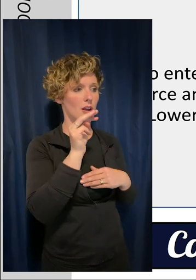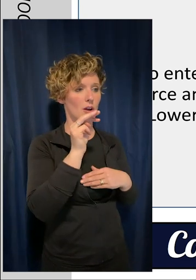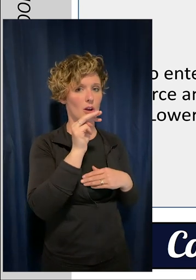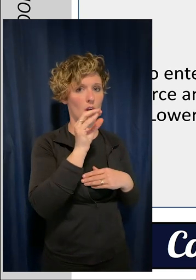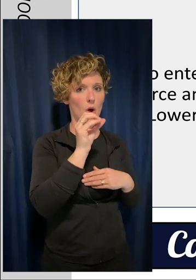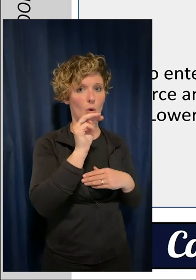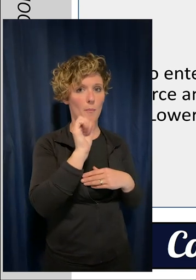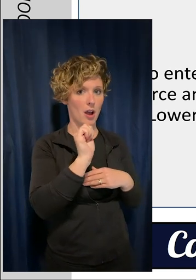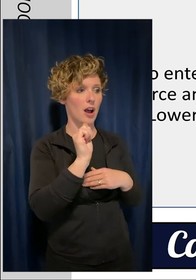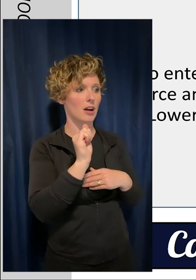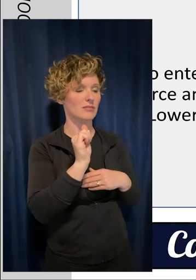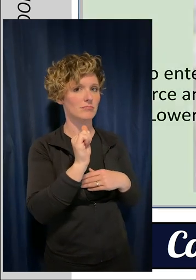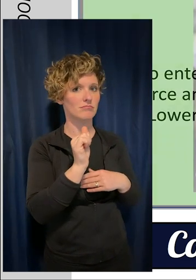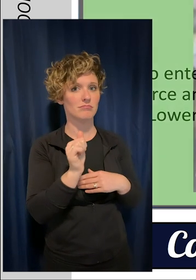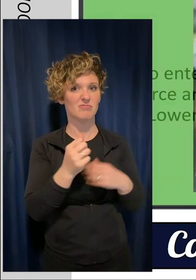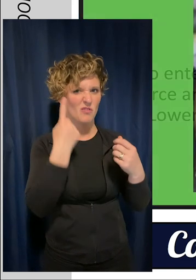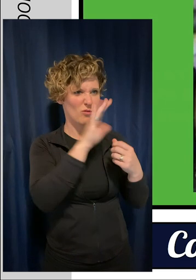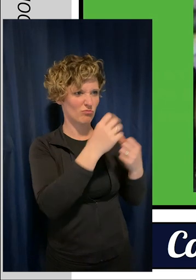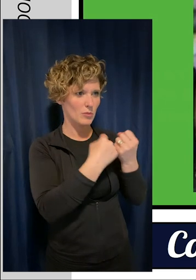lower 48.